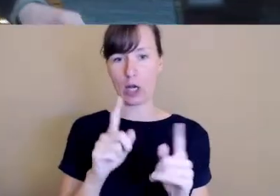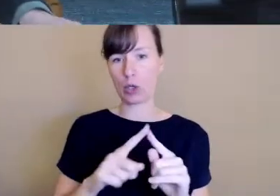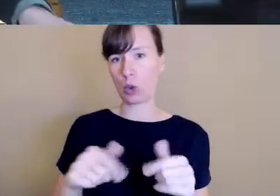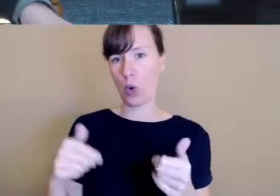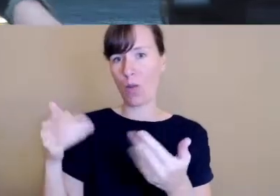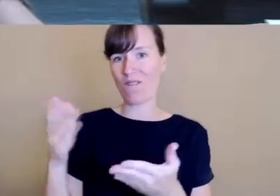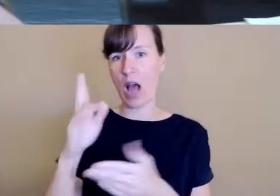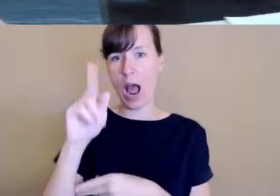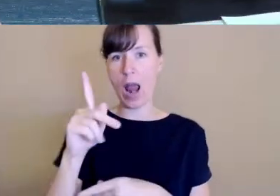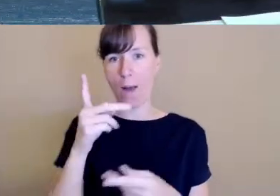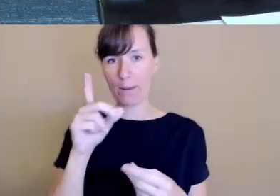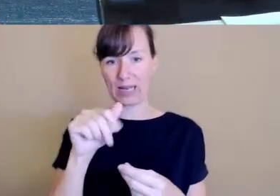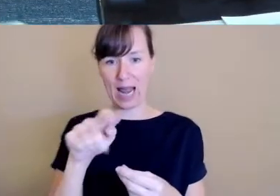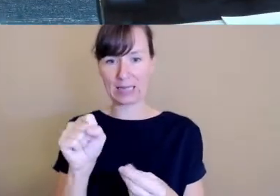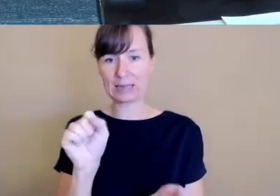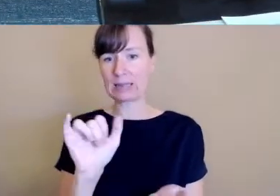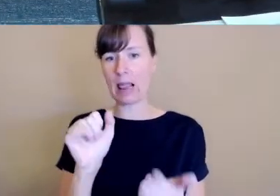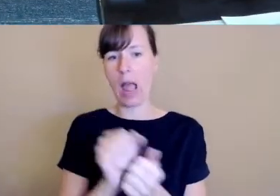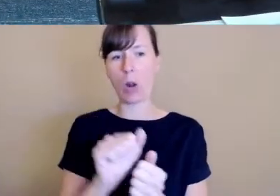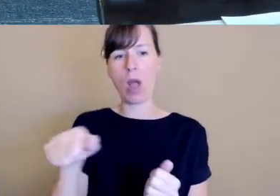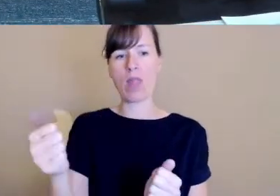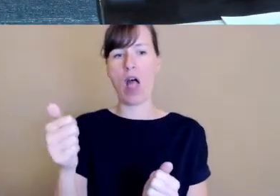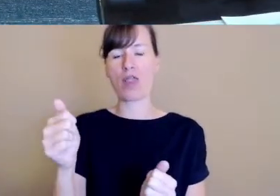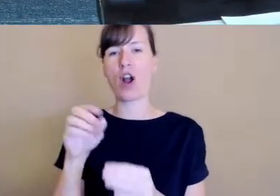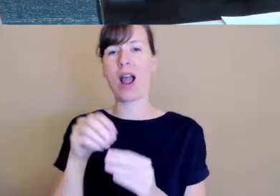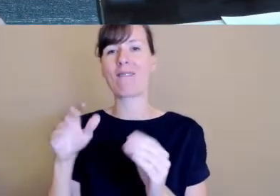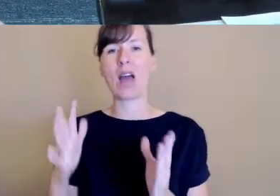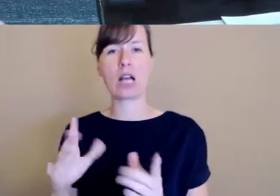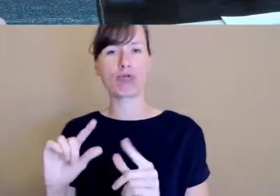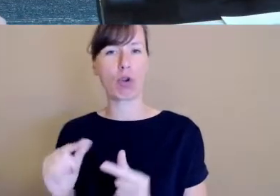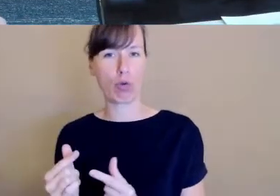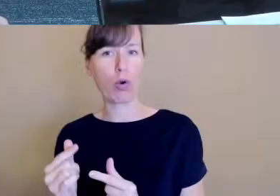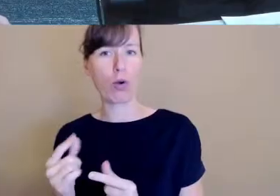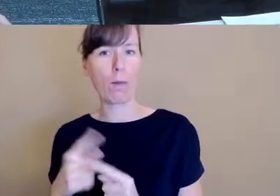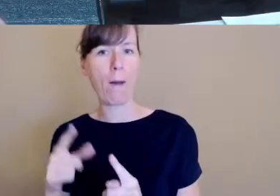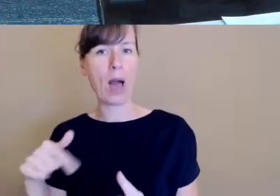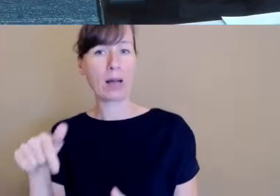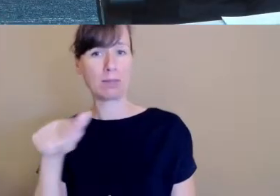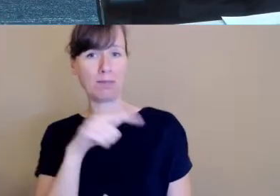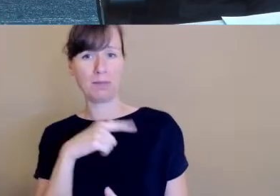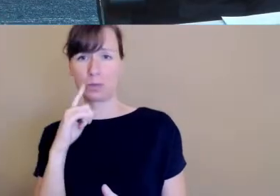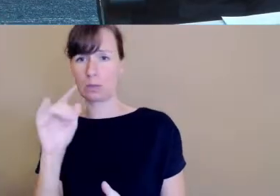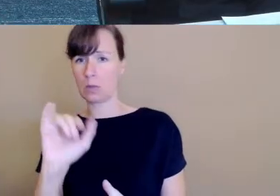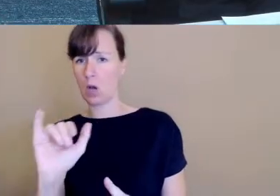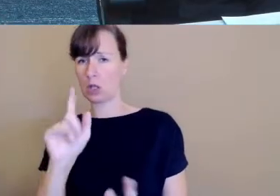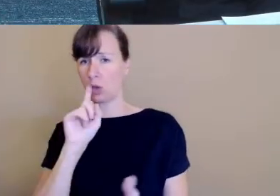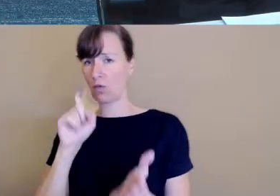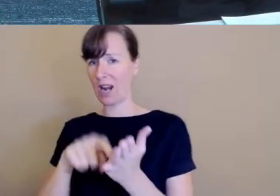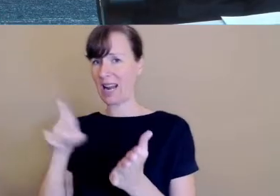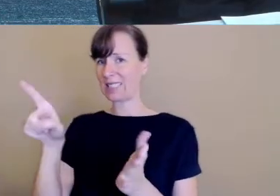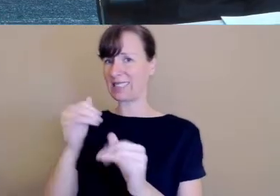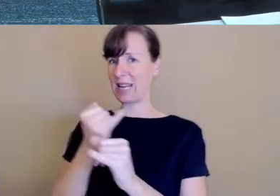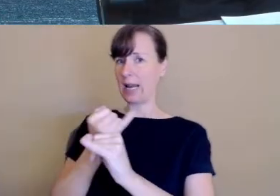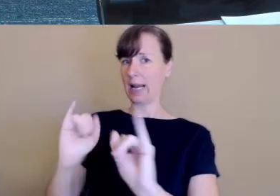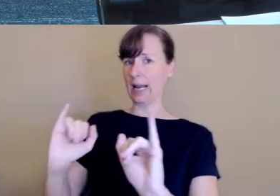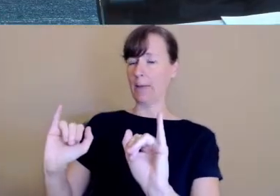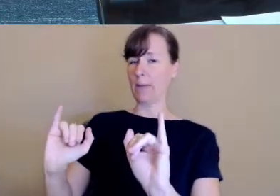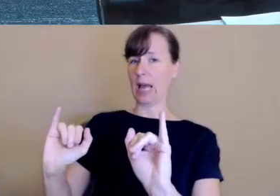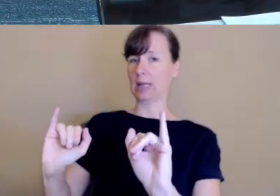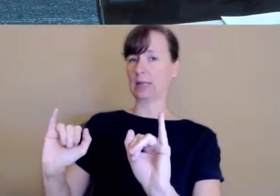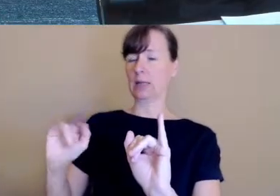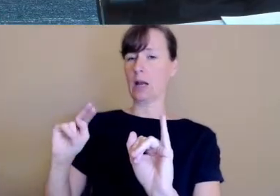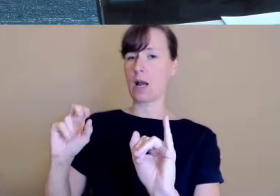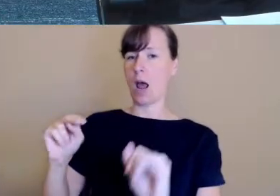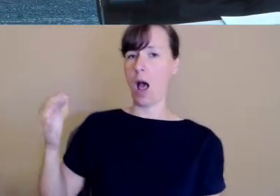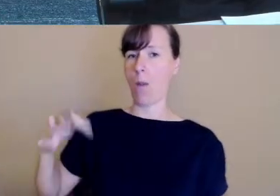But we also recognize that they are an independent nonprofit organization, and that that raises